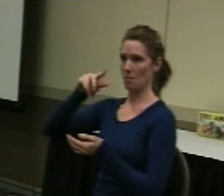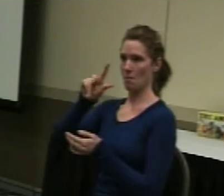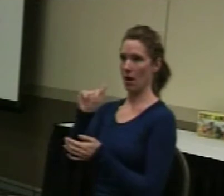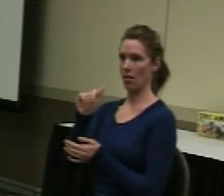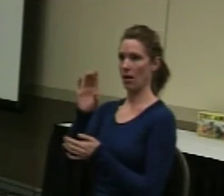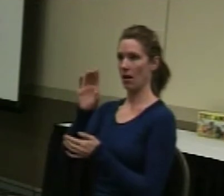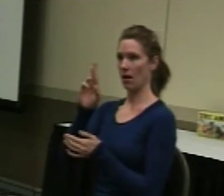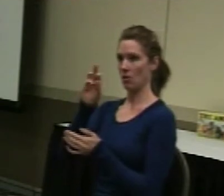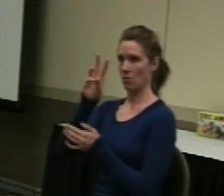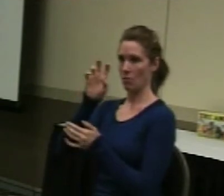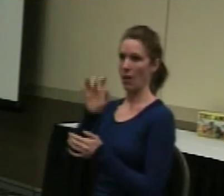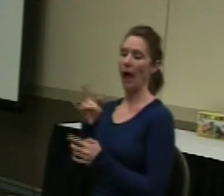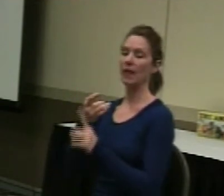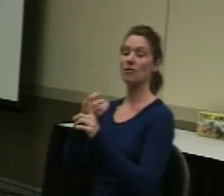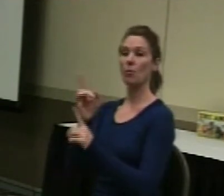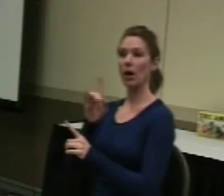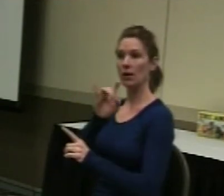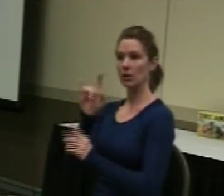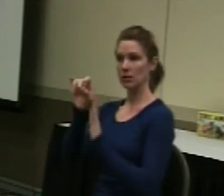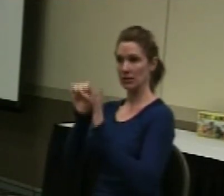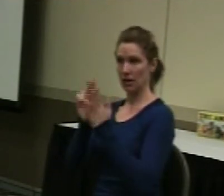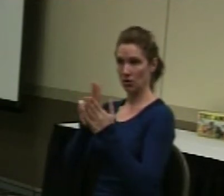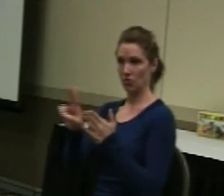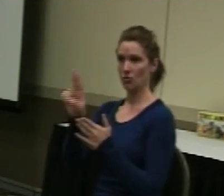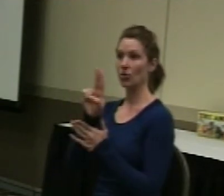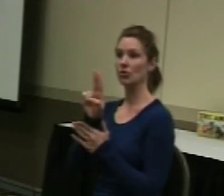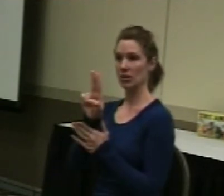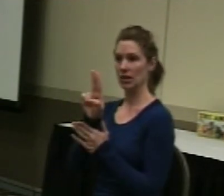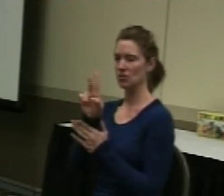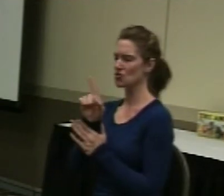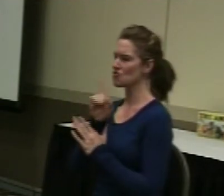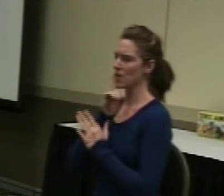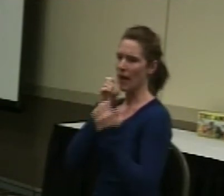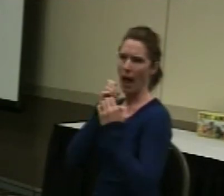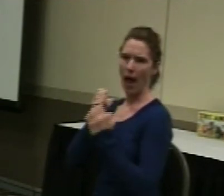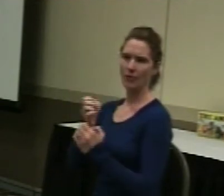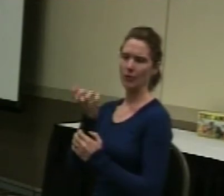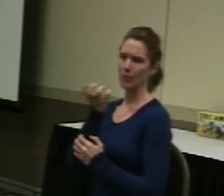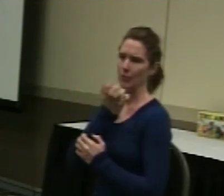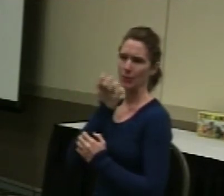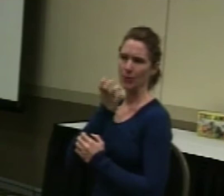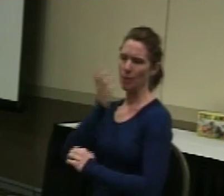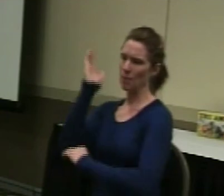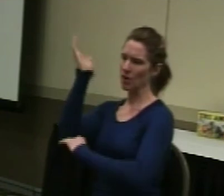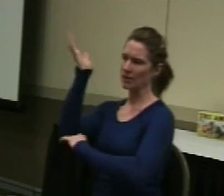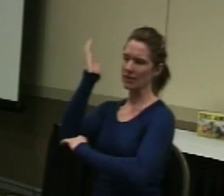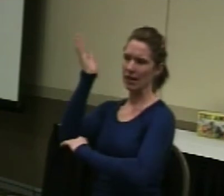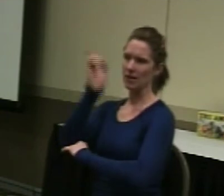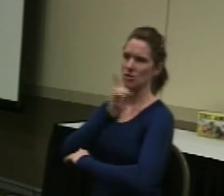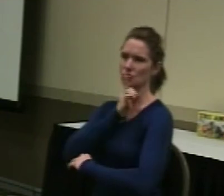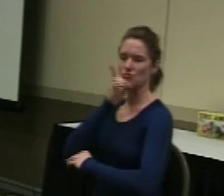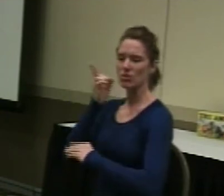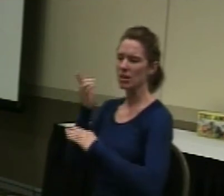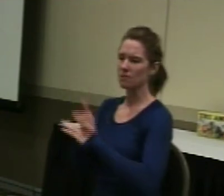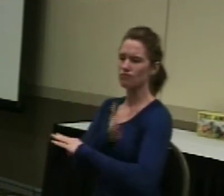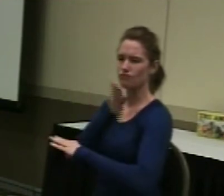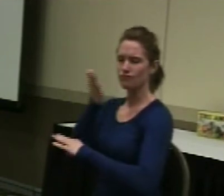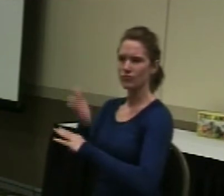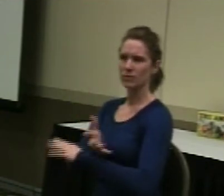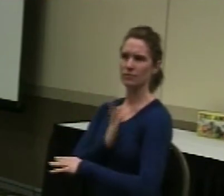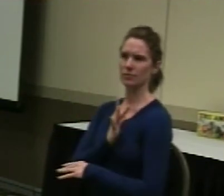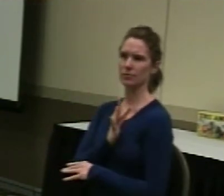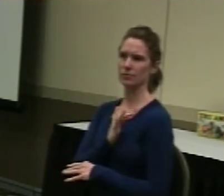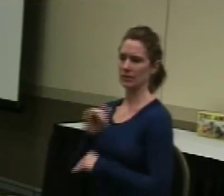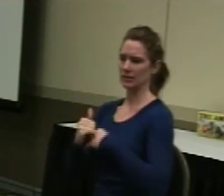really a lot of effort into putting our presentation together. She sent us articles to read, which I sent to everybody. I think she's our